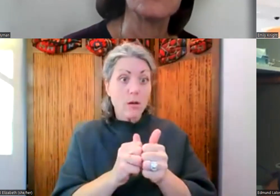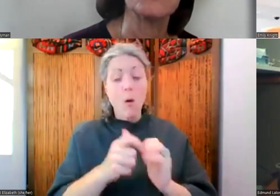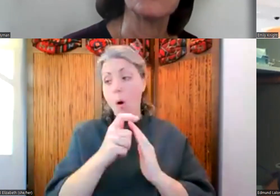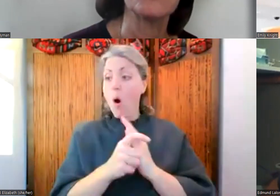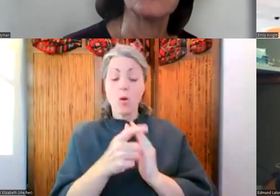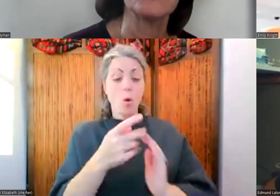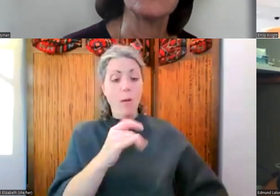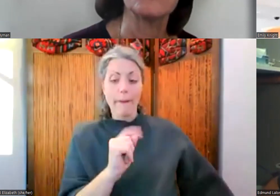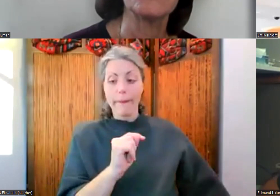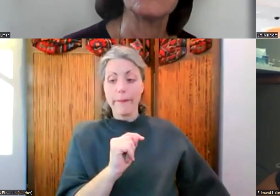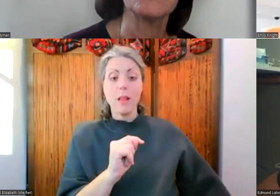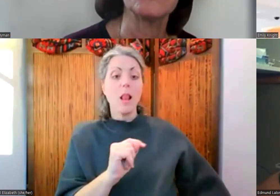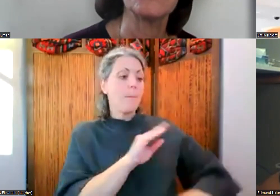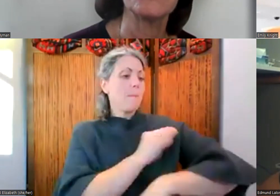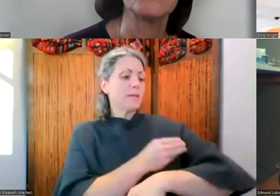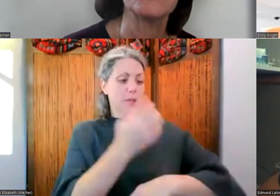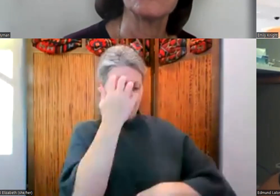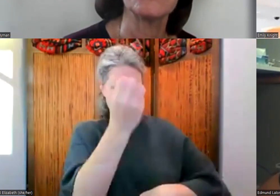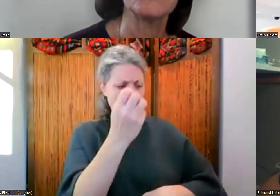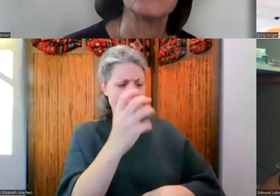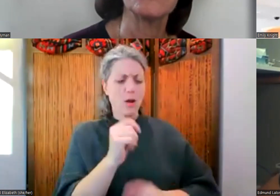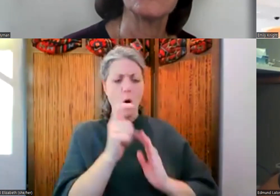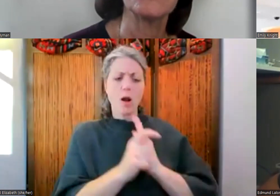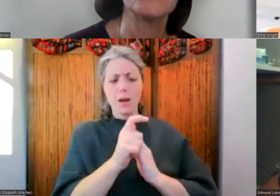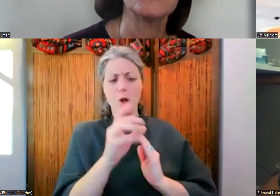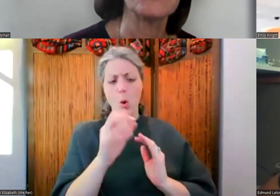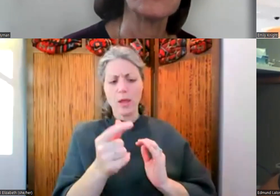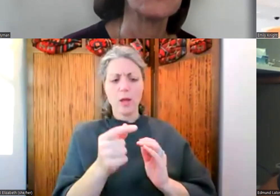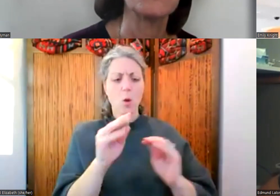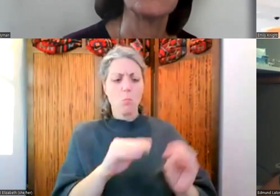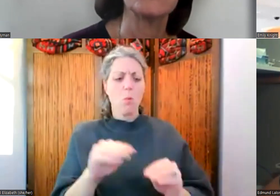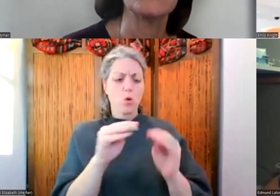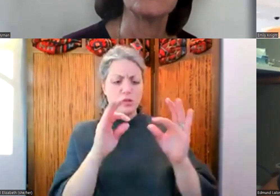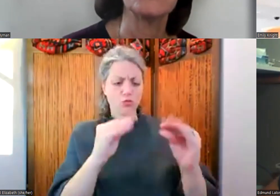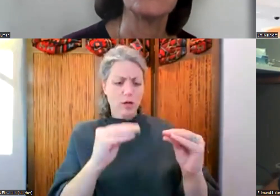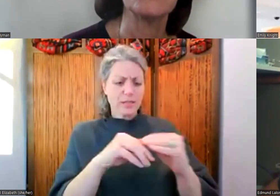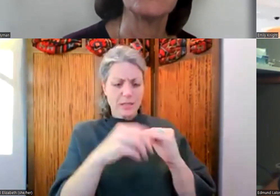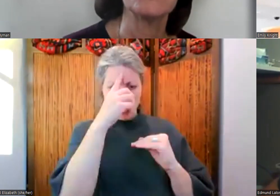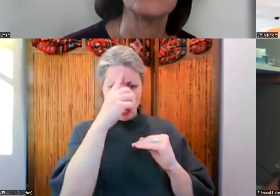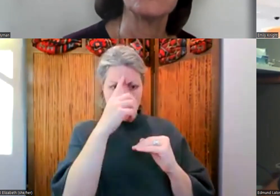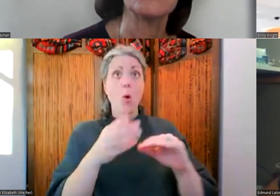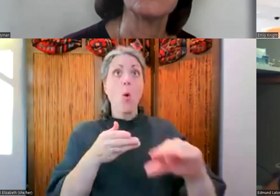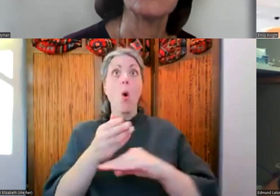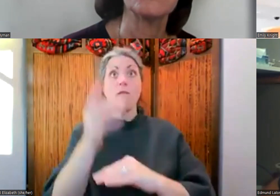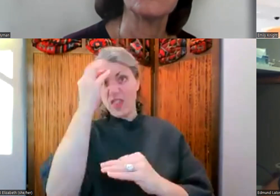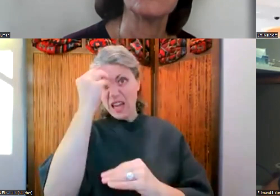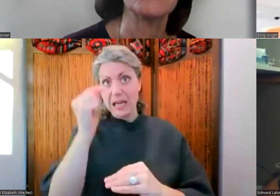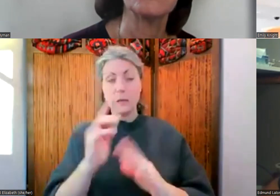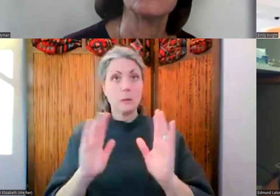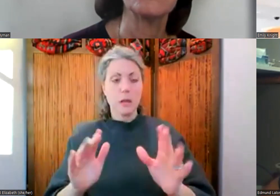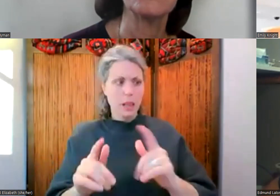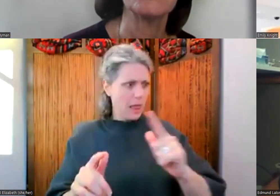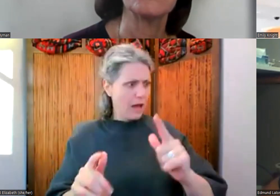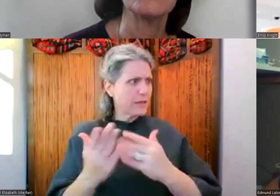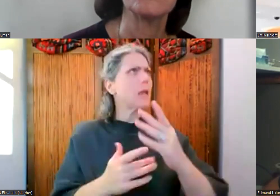lot of muscle memory and automatically coded motor instructions in their brain. And when they consciously start to overthink it and what their left hand is doing, what their right